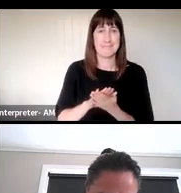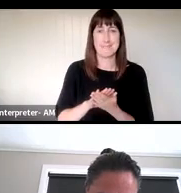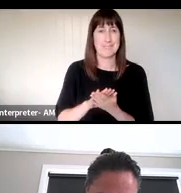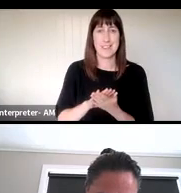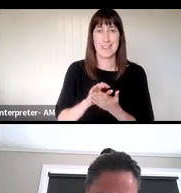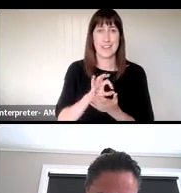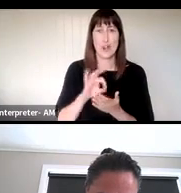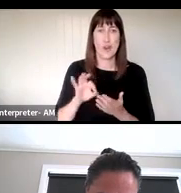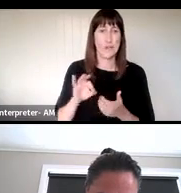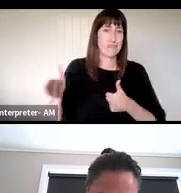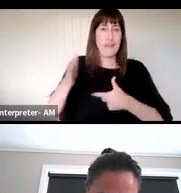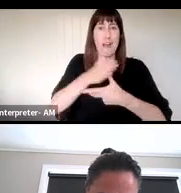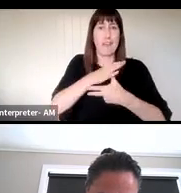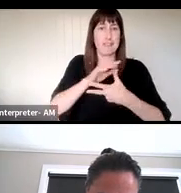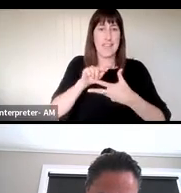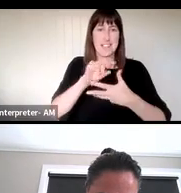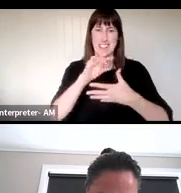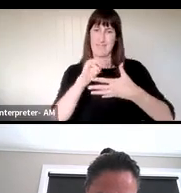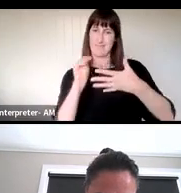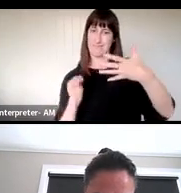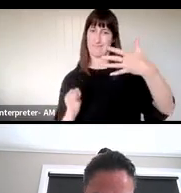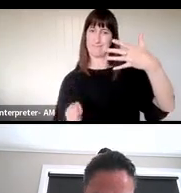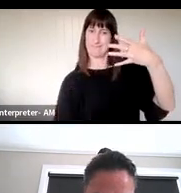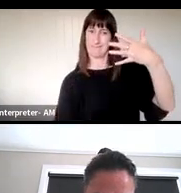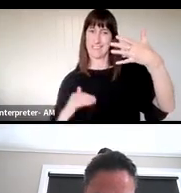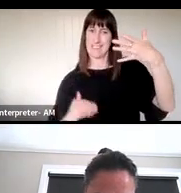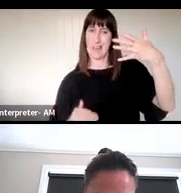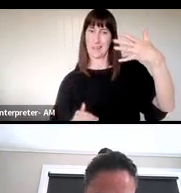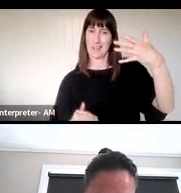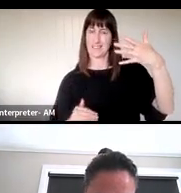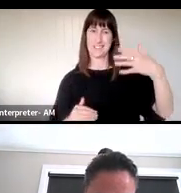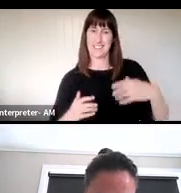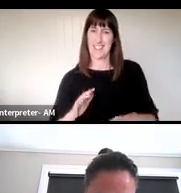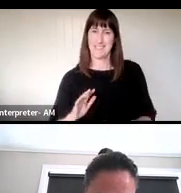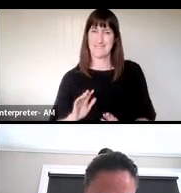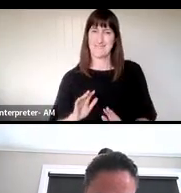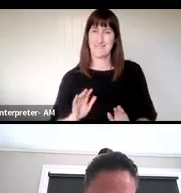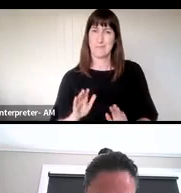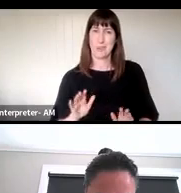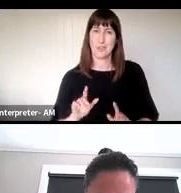priorities. Yeah, might have a look at that. Thank you. Thank you.